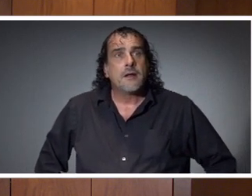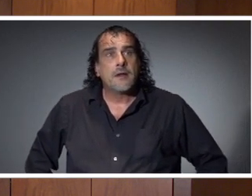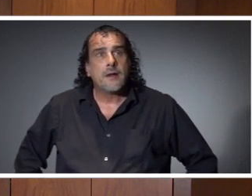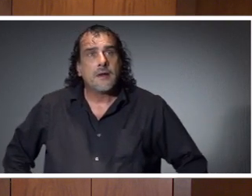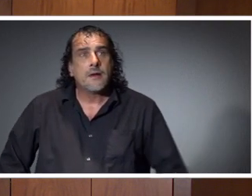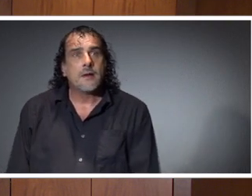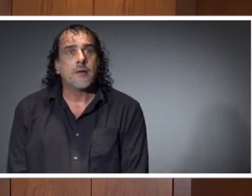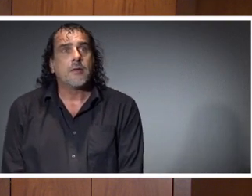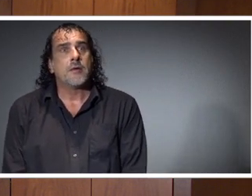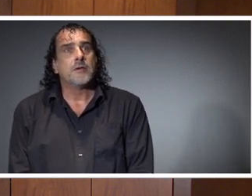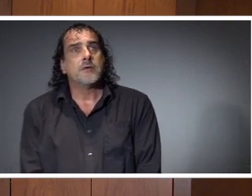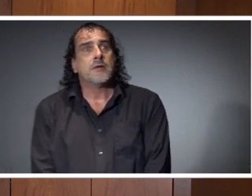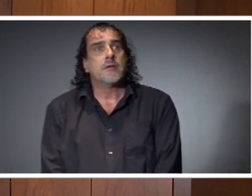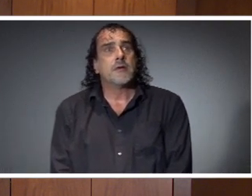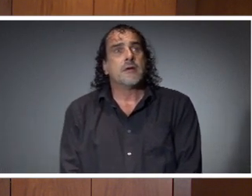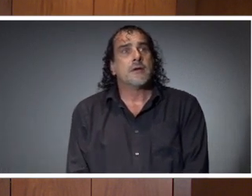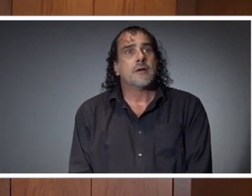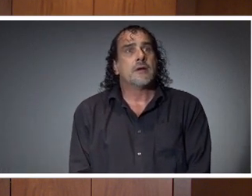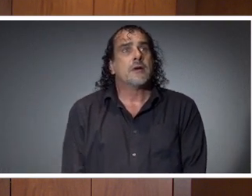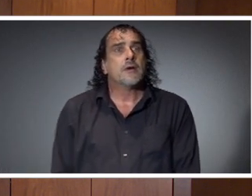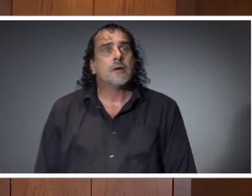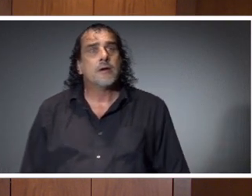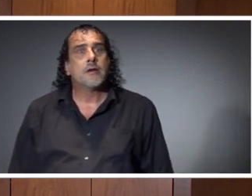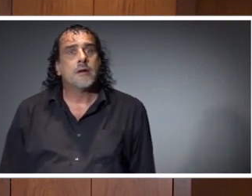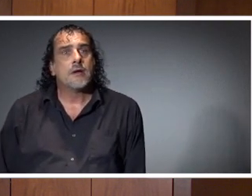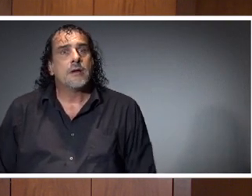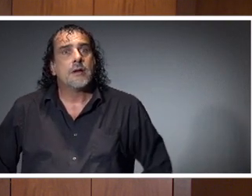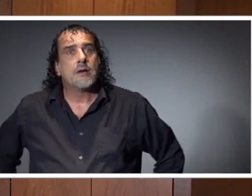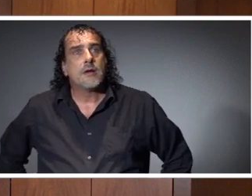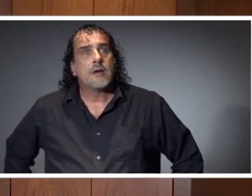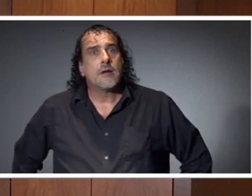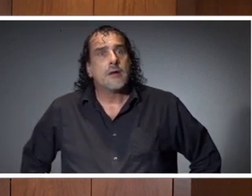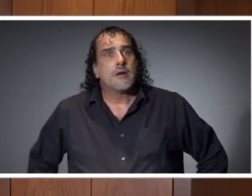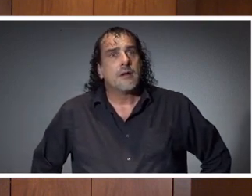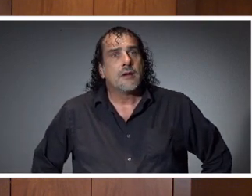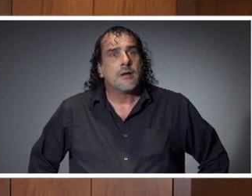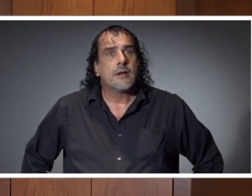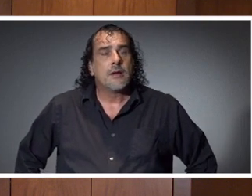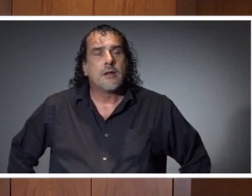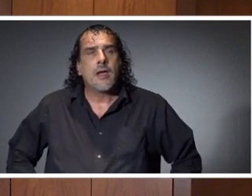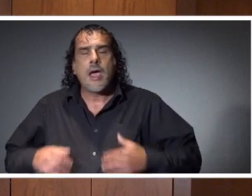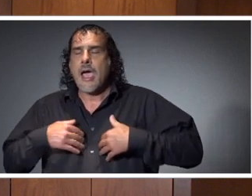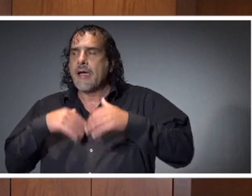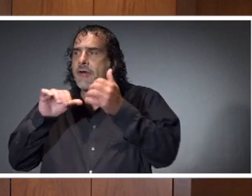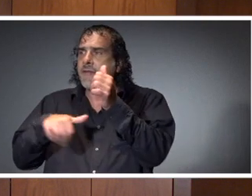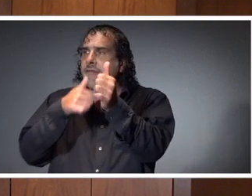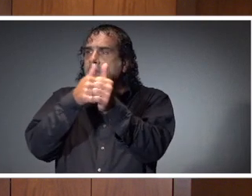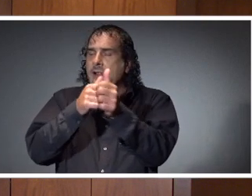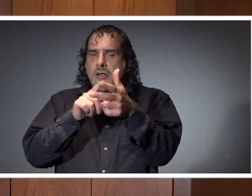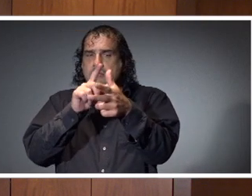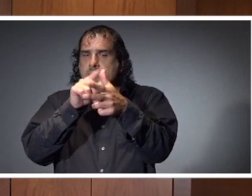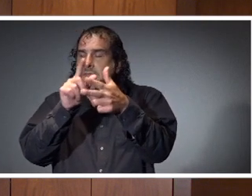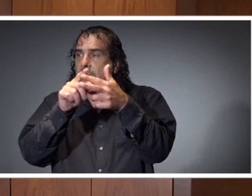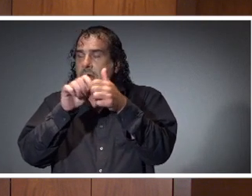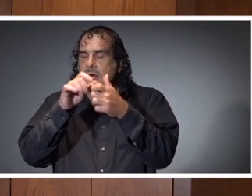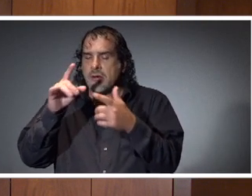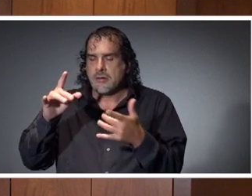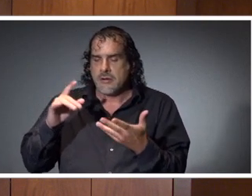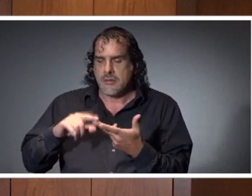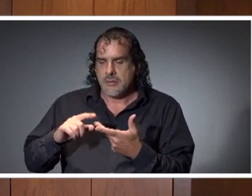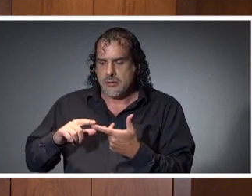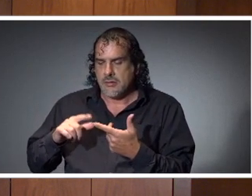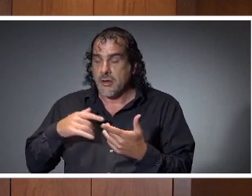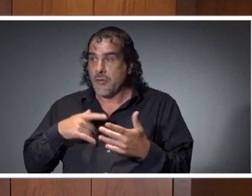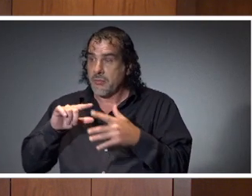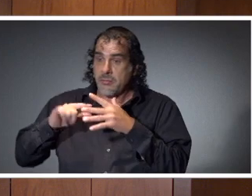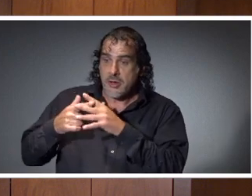Thank you, Renee. I have a question for Dr. Dobbs, and then if I may, a follow-up for the governor. Dr. Dobbs, at the beginning of the pandemic, it was all about stopping